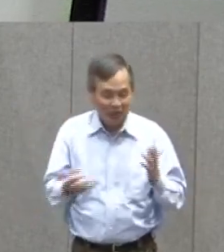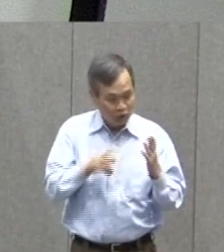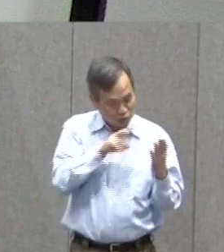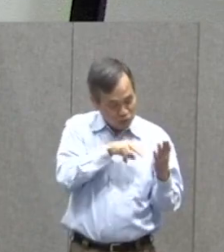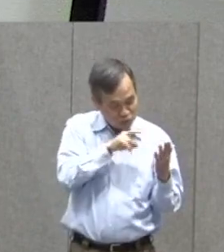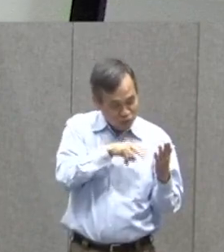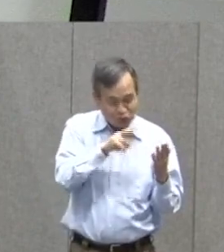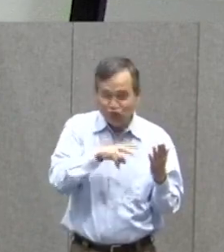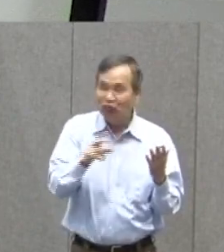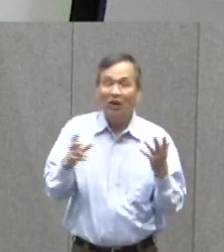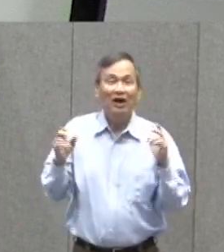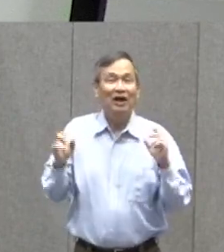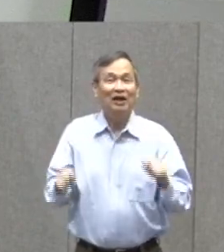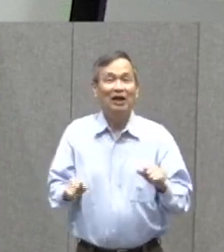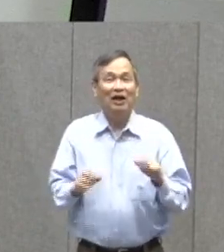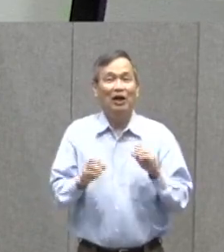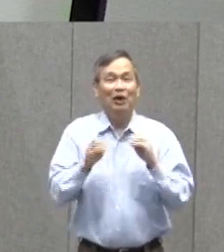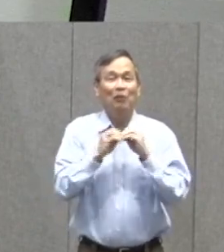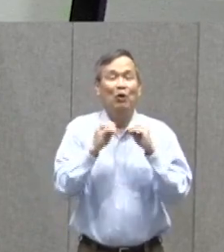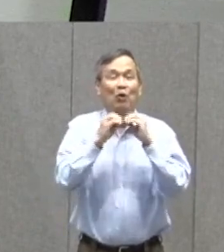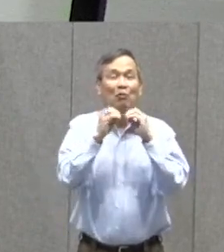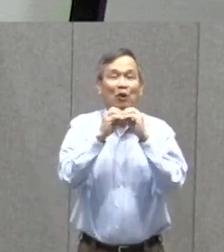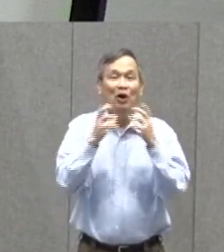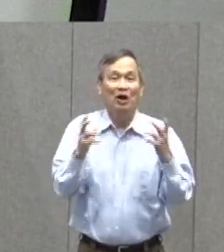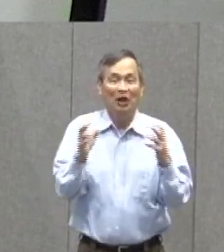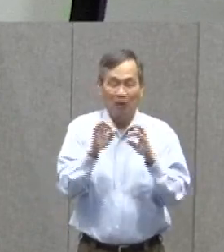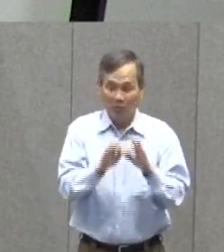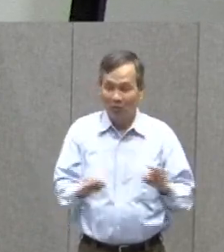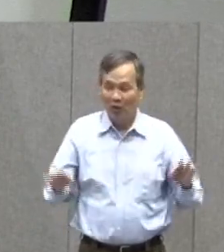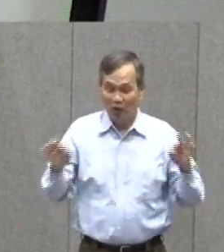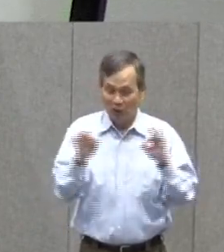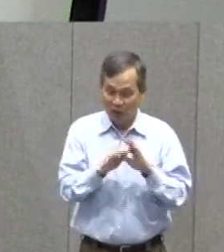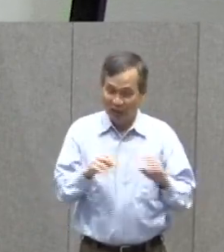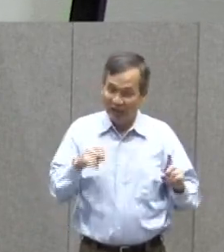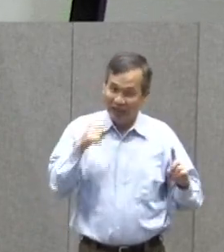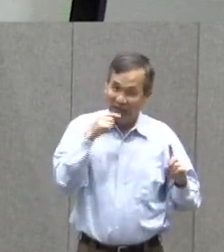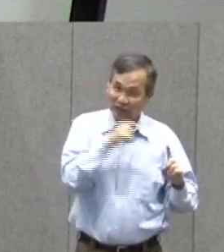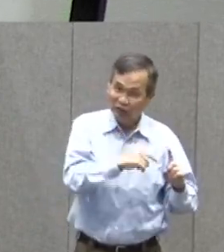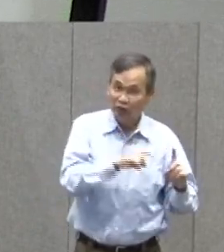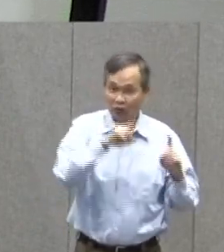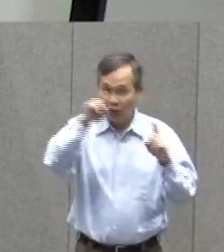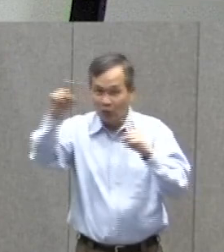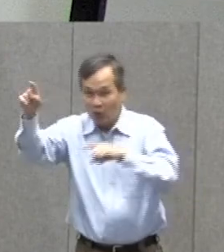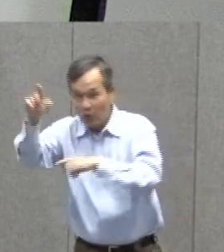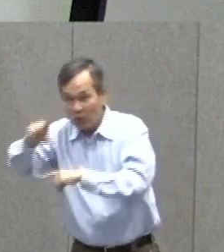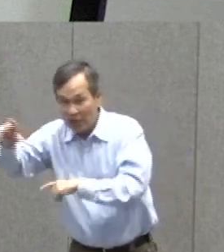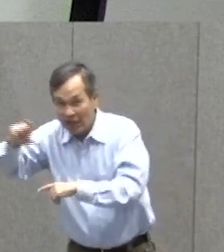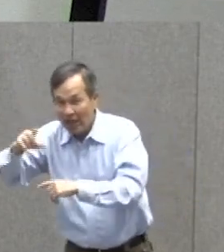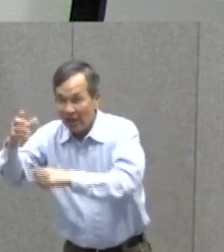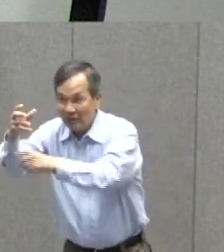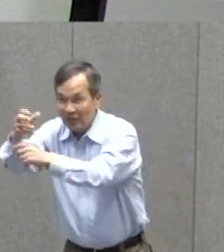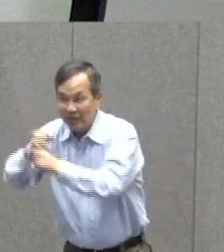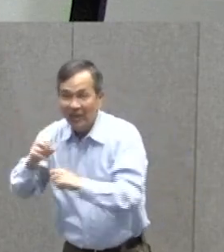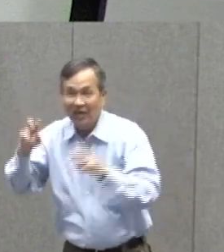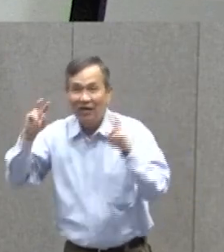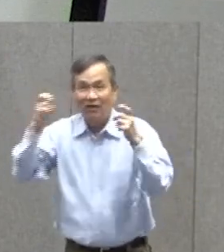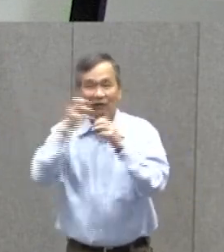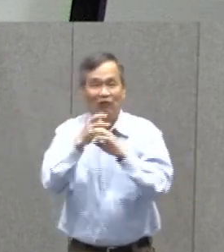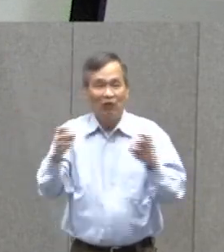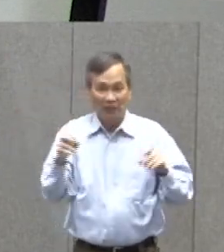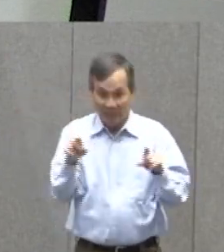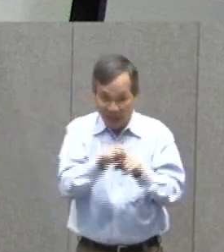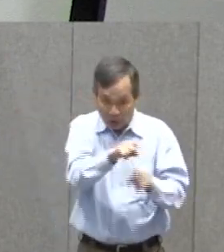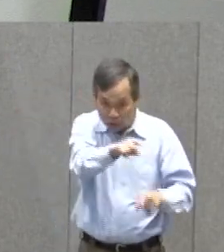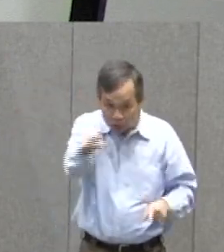from. And more importantly, that she can go to the library and check out for free, just like you do in the